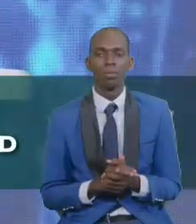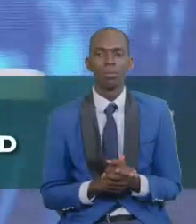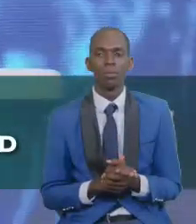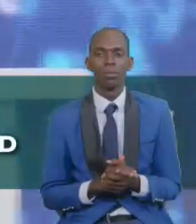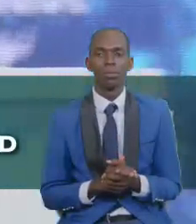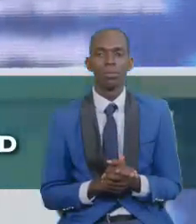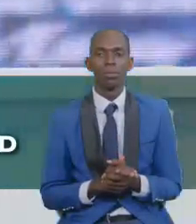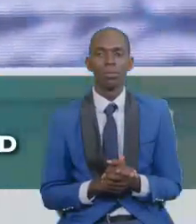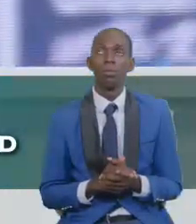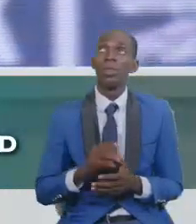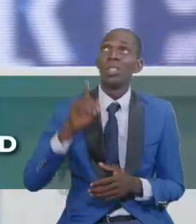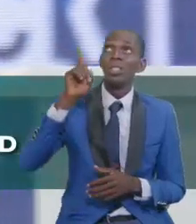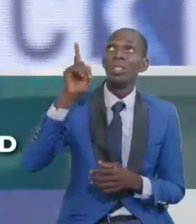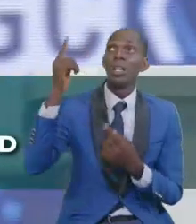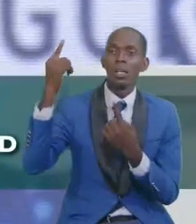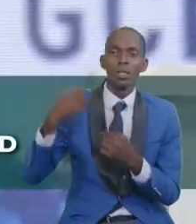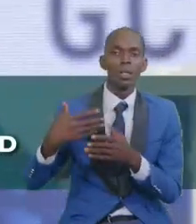He came before.